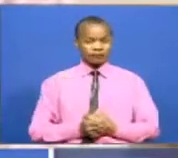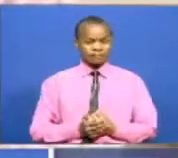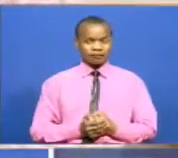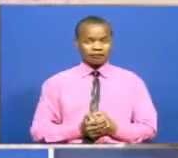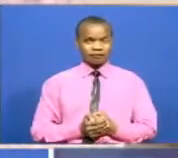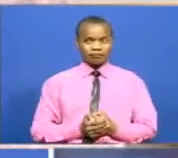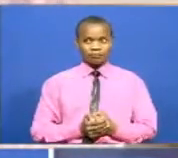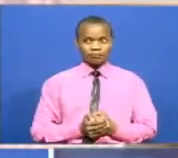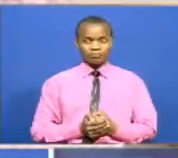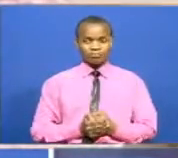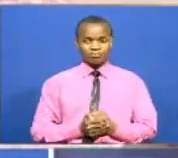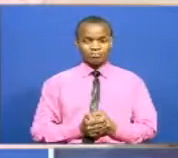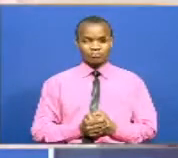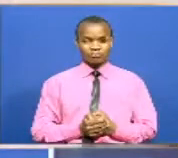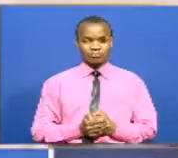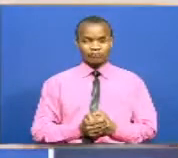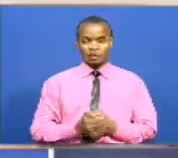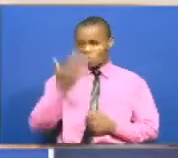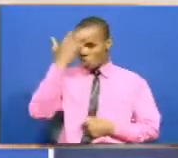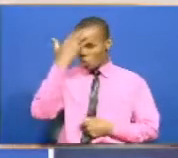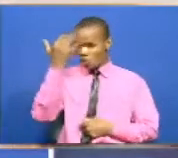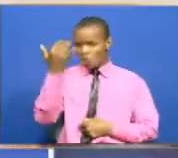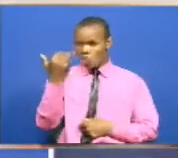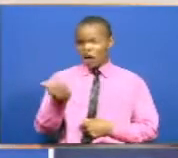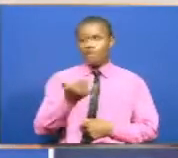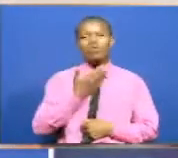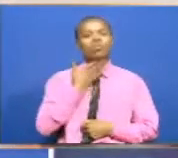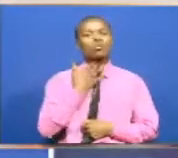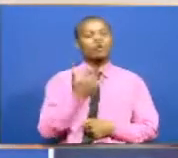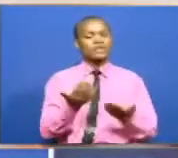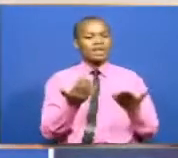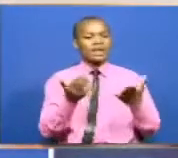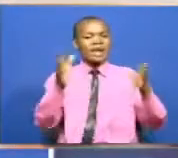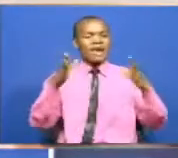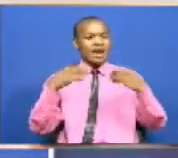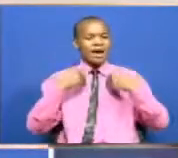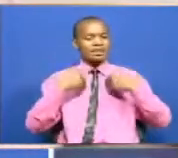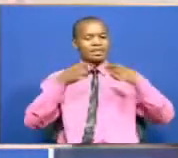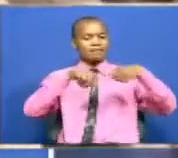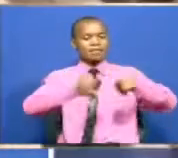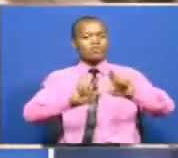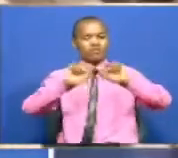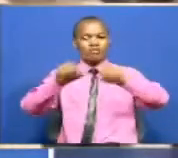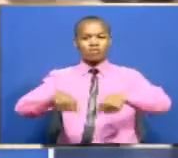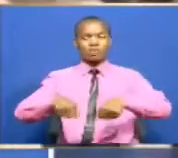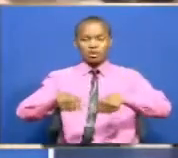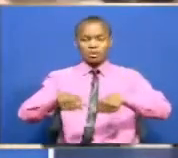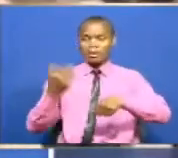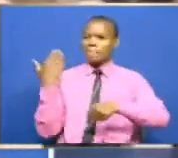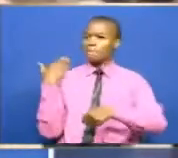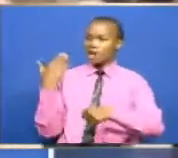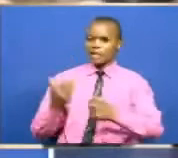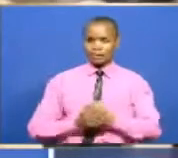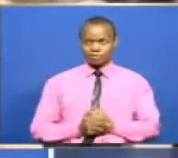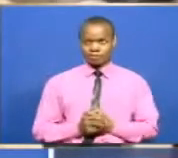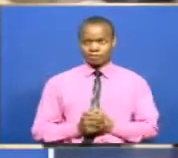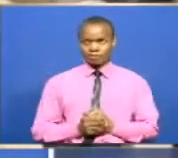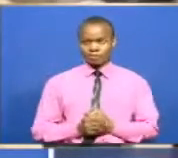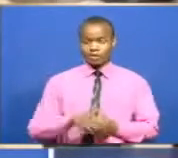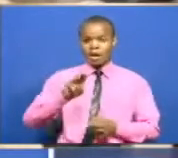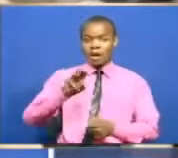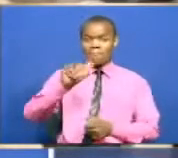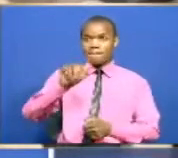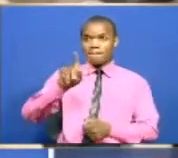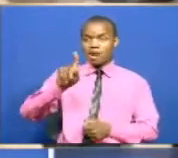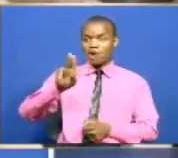with handouts. Why would we want to allow ourselves kurudi nyuma? Makueni Senator Mutula Kilonzo